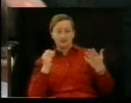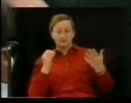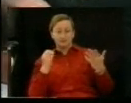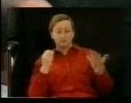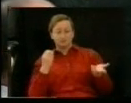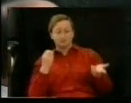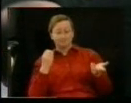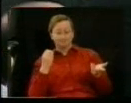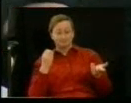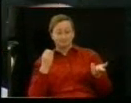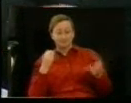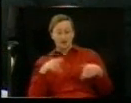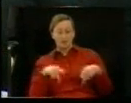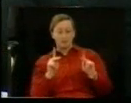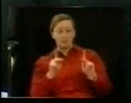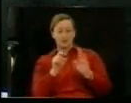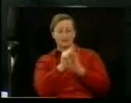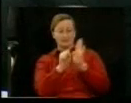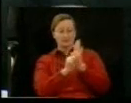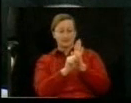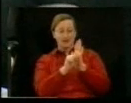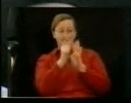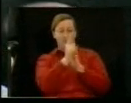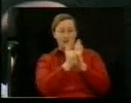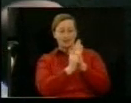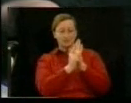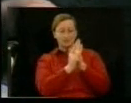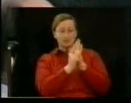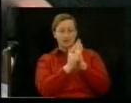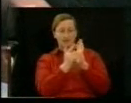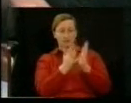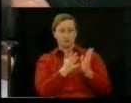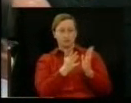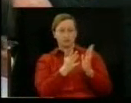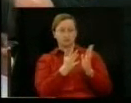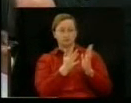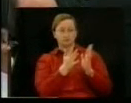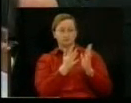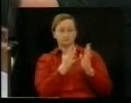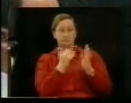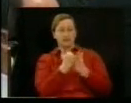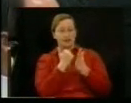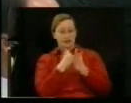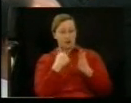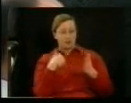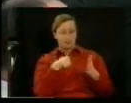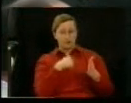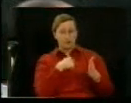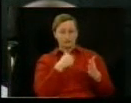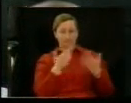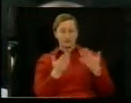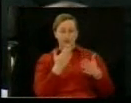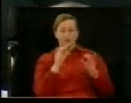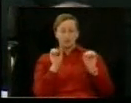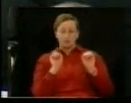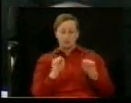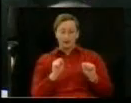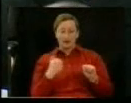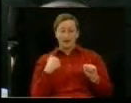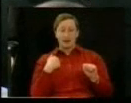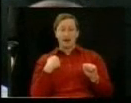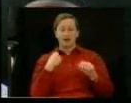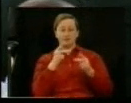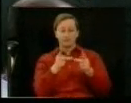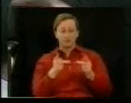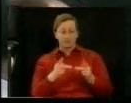And let the state legislature go to bat for us. It may be that we can have these positions filled by